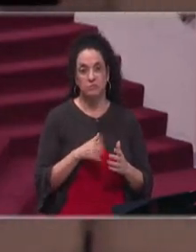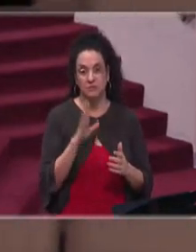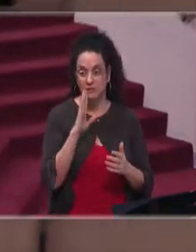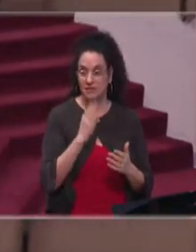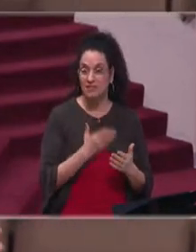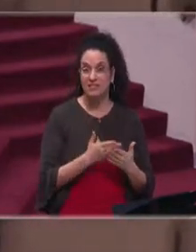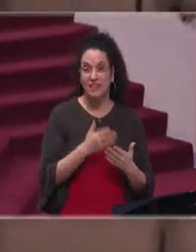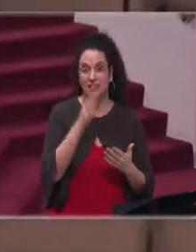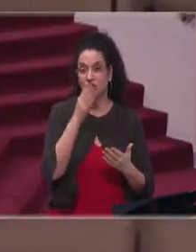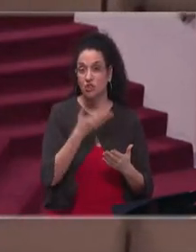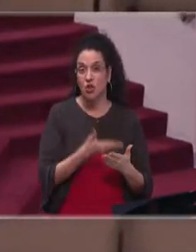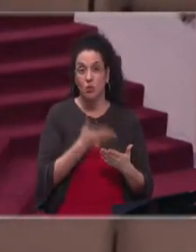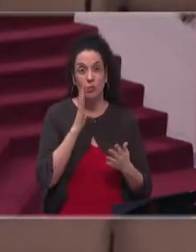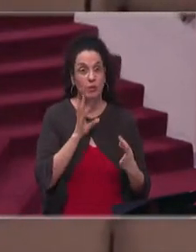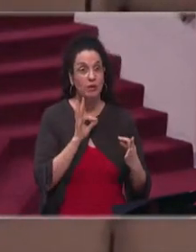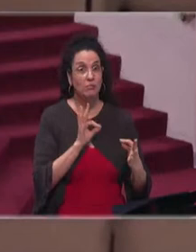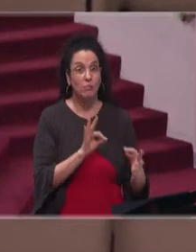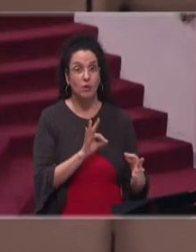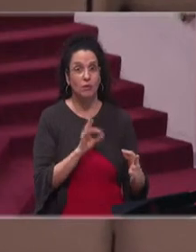why.